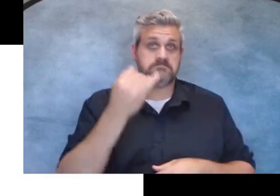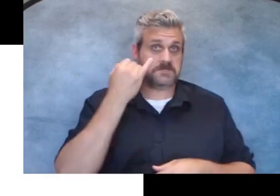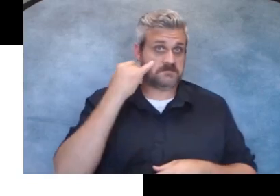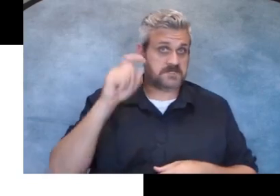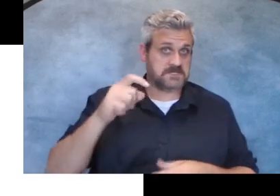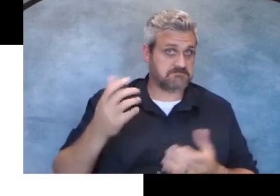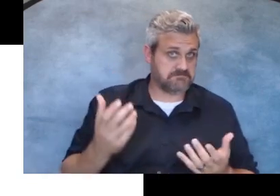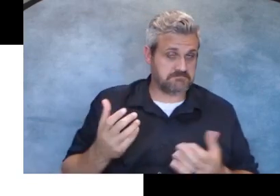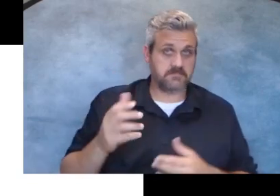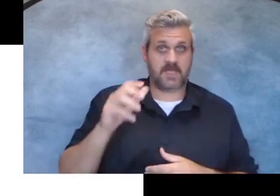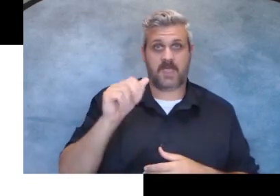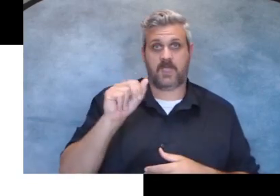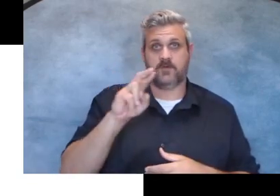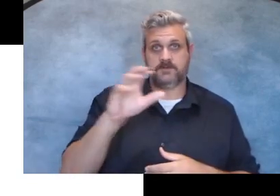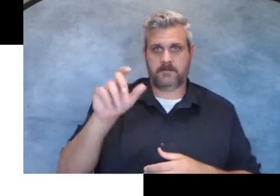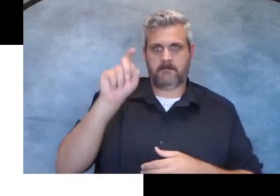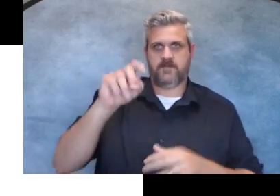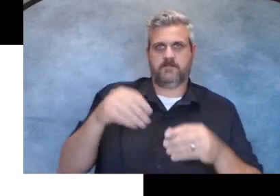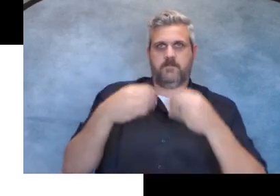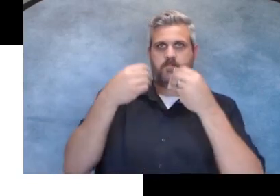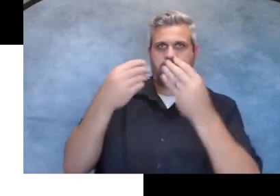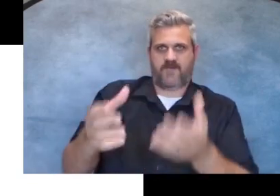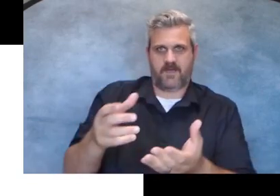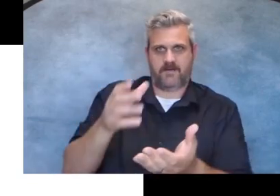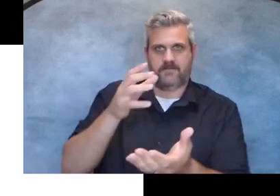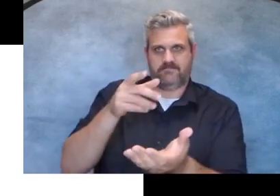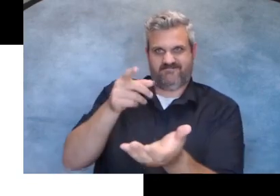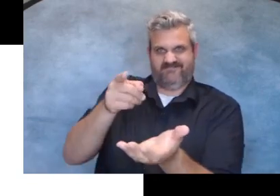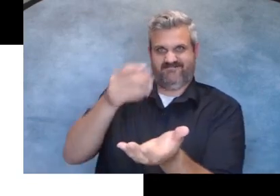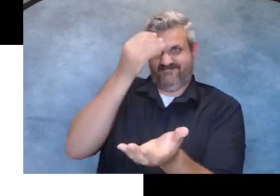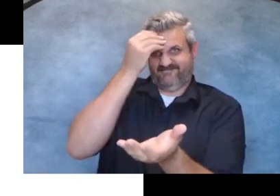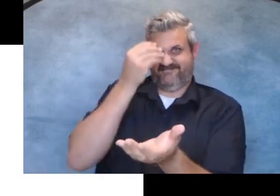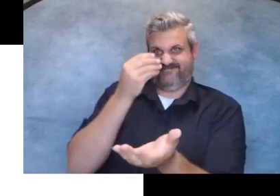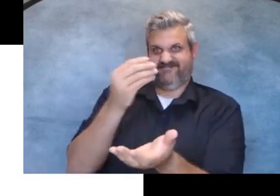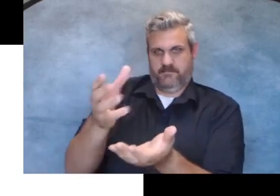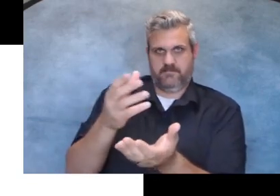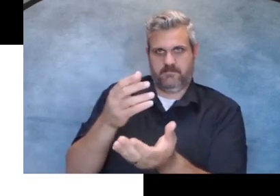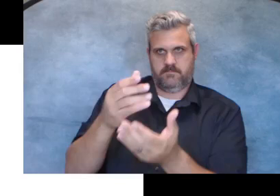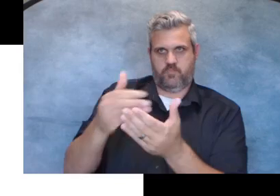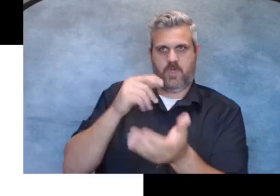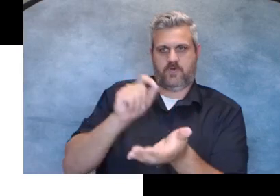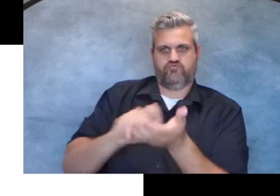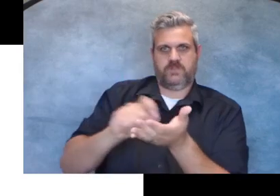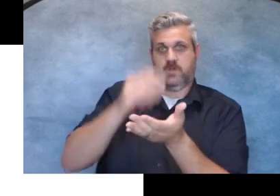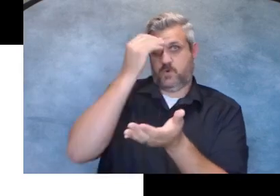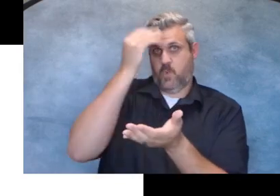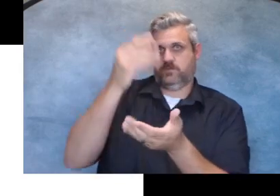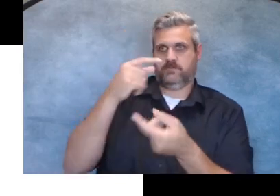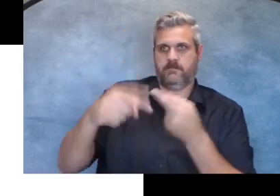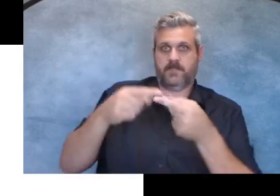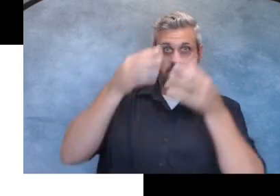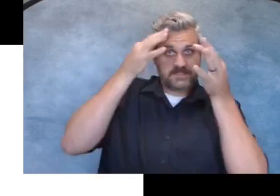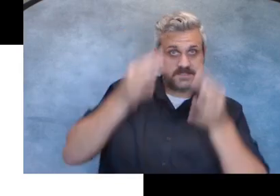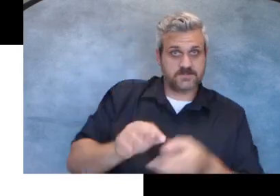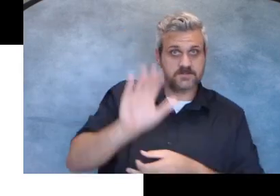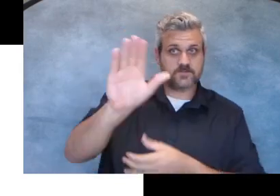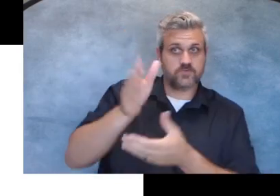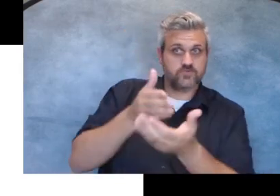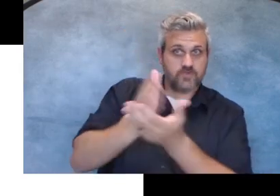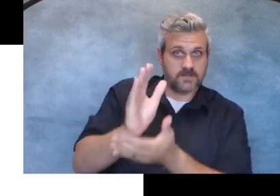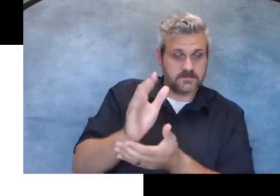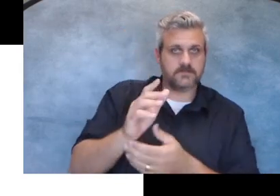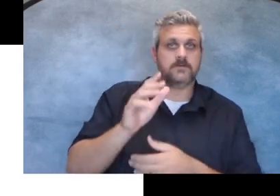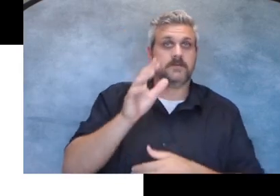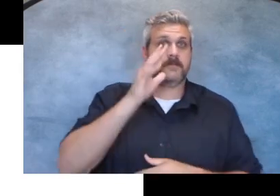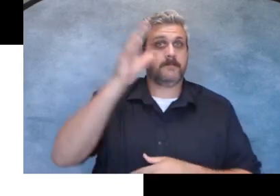needed. The ARC must provide the parent or guardian with prior written notice of the decision and their rights. The parent or